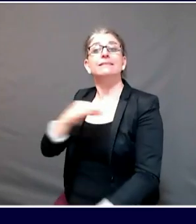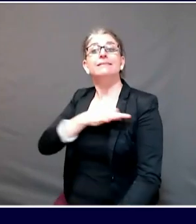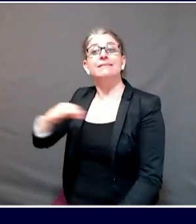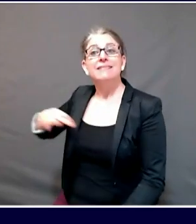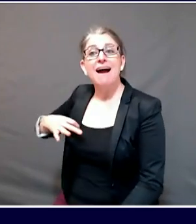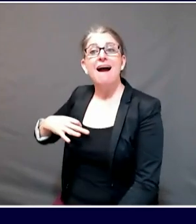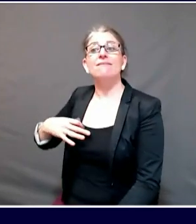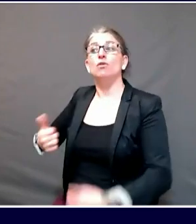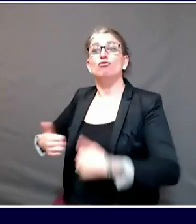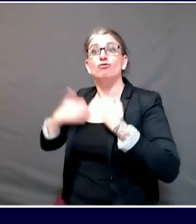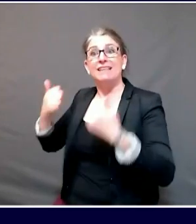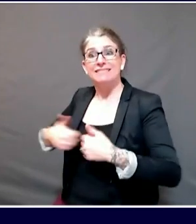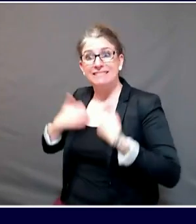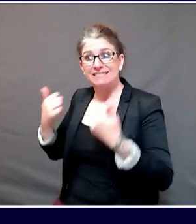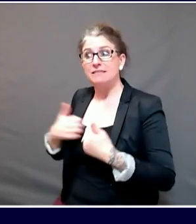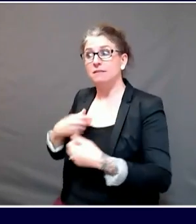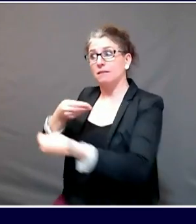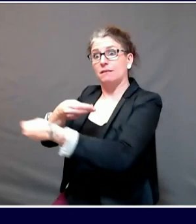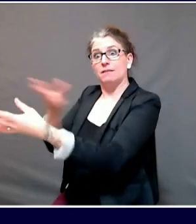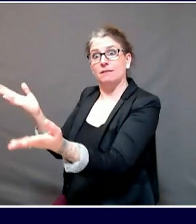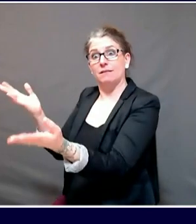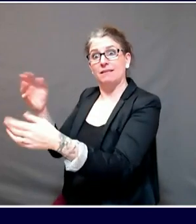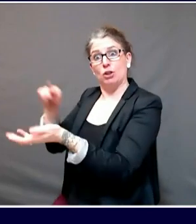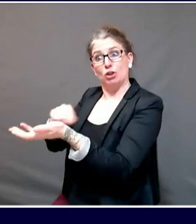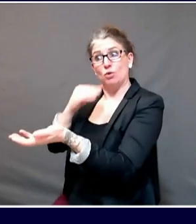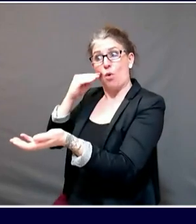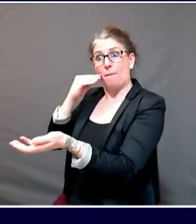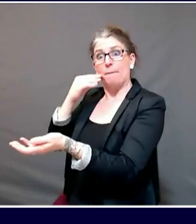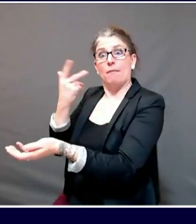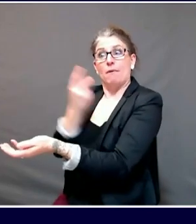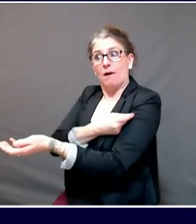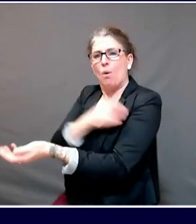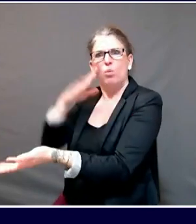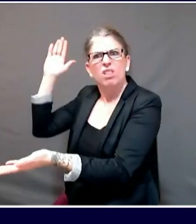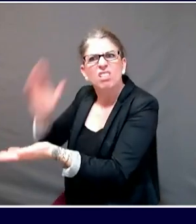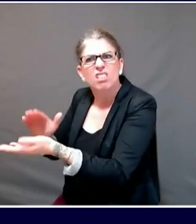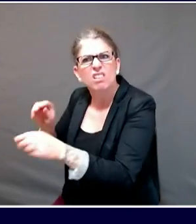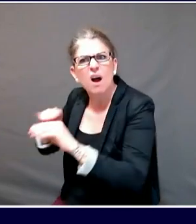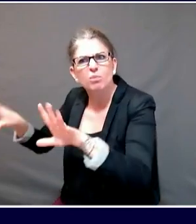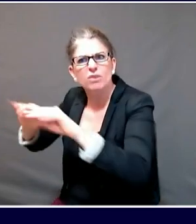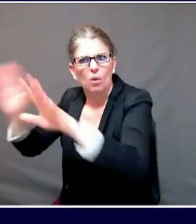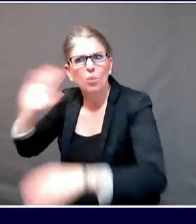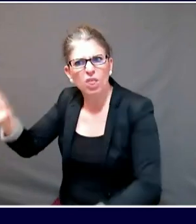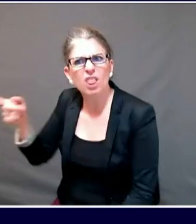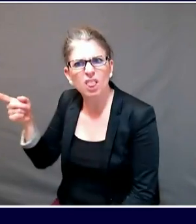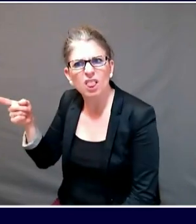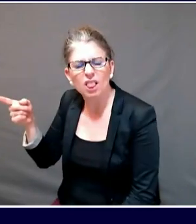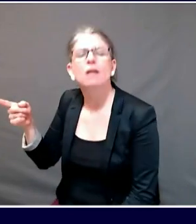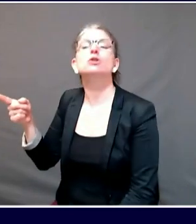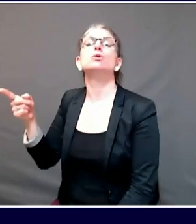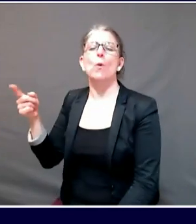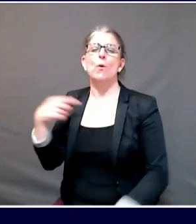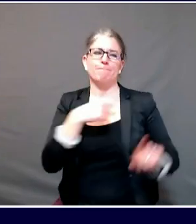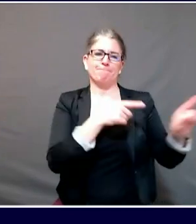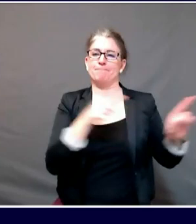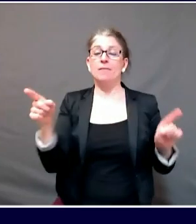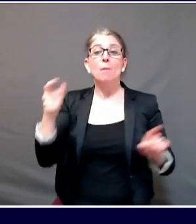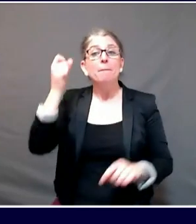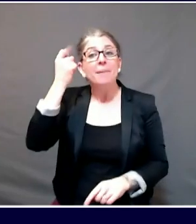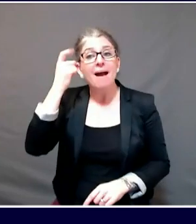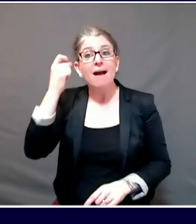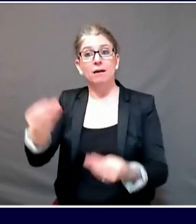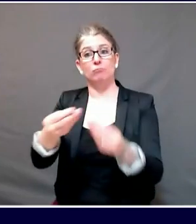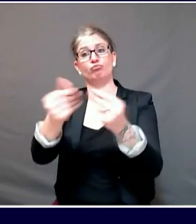rates, there may still be outbreaks. But our hope is that the number and the magnitude of those outbreaks is lower. It